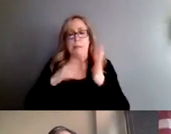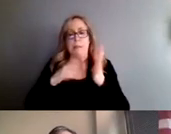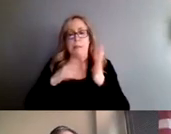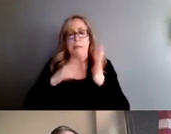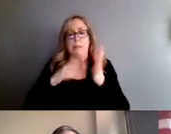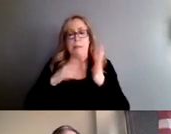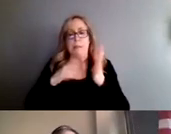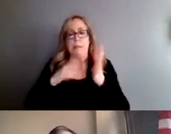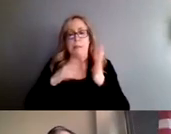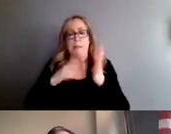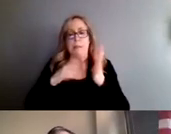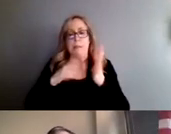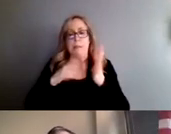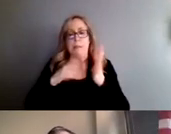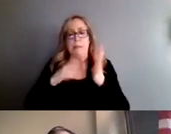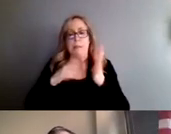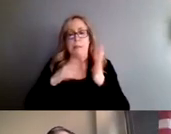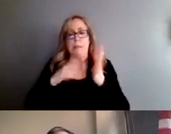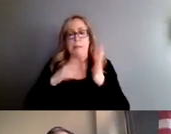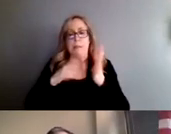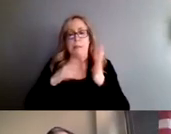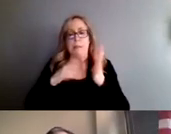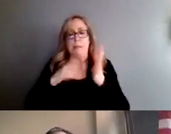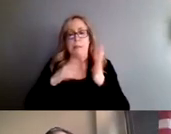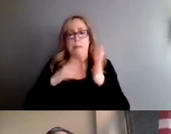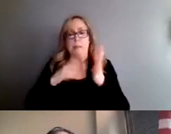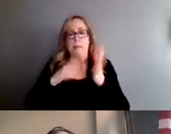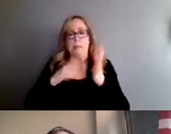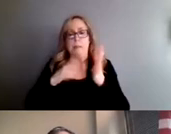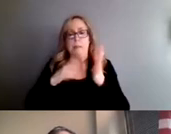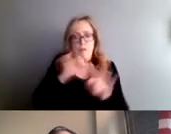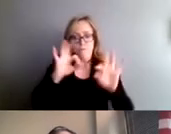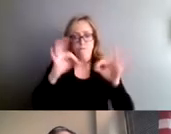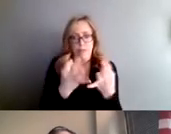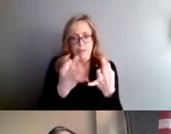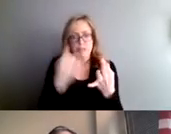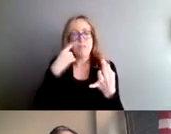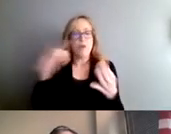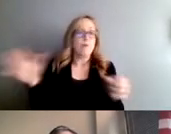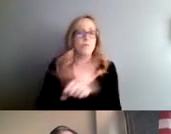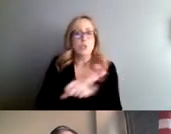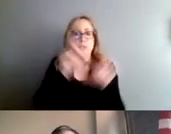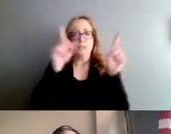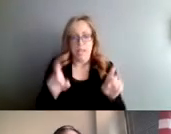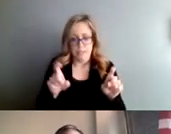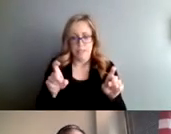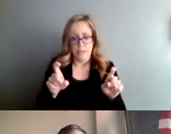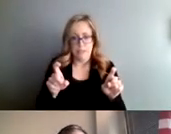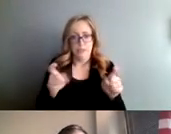through April. However, we need consent from families for a pool test to be conducted on a